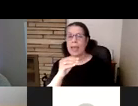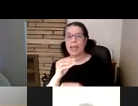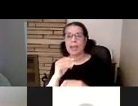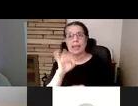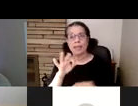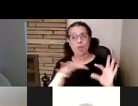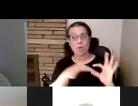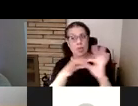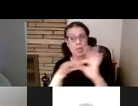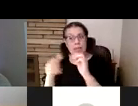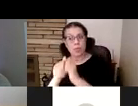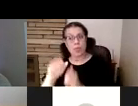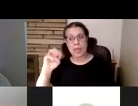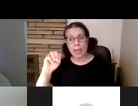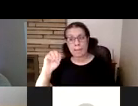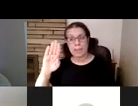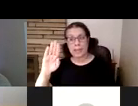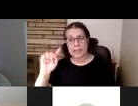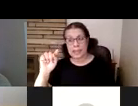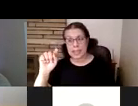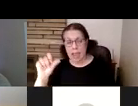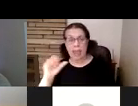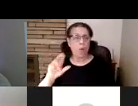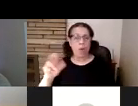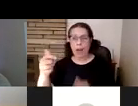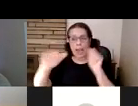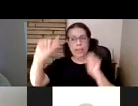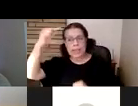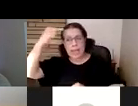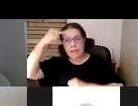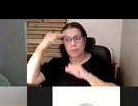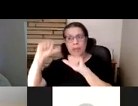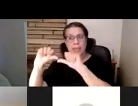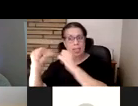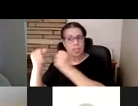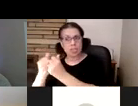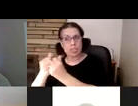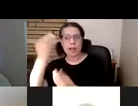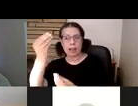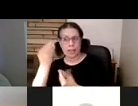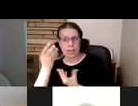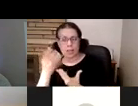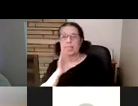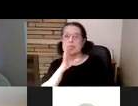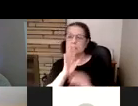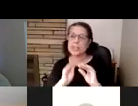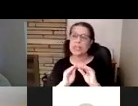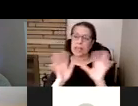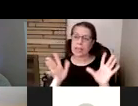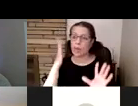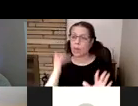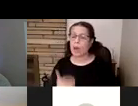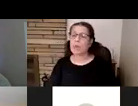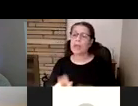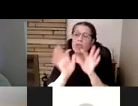an organization or a government entity, that would be helpful. Please remember to speak slowly, as we have 2